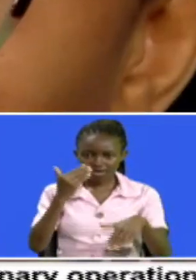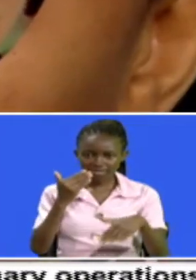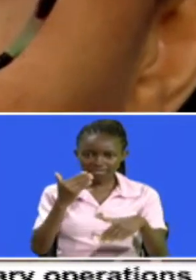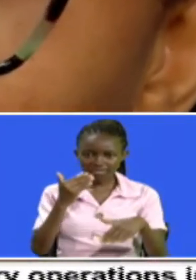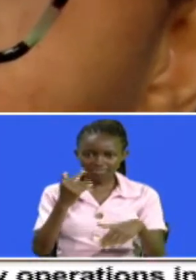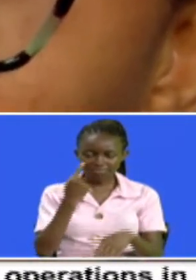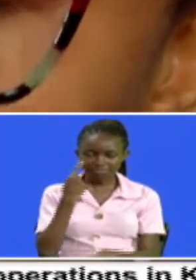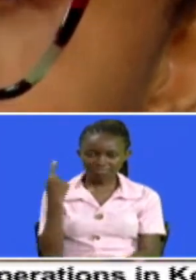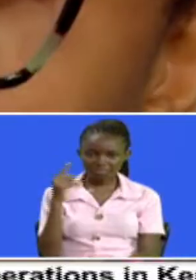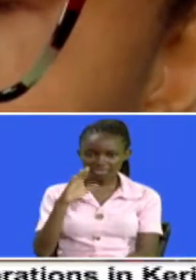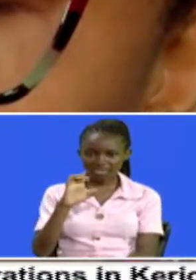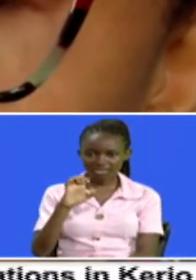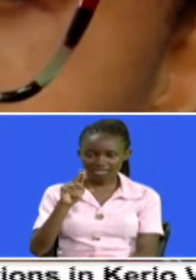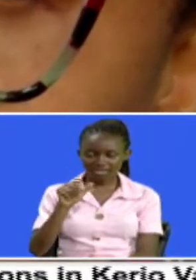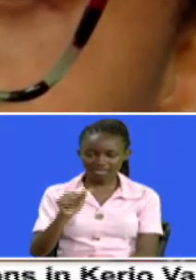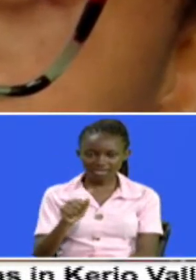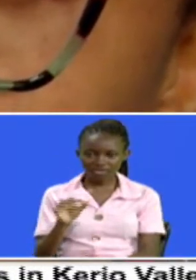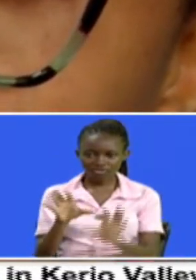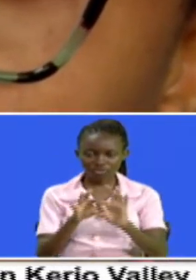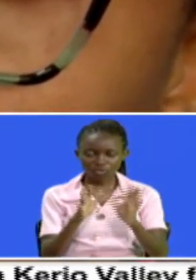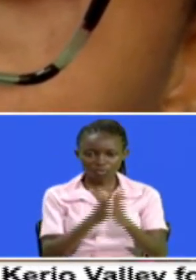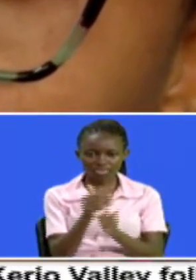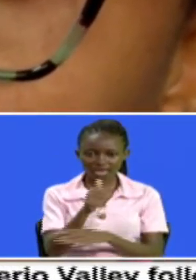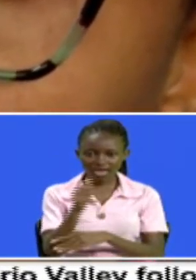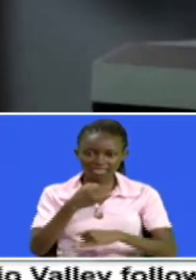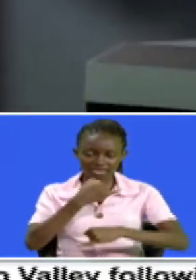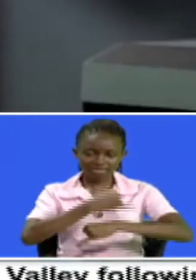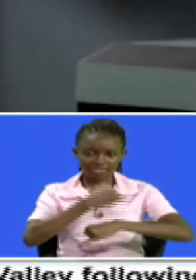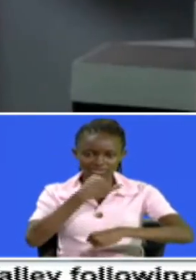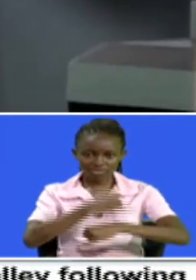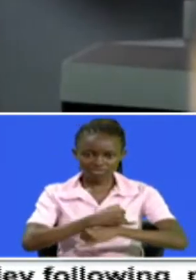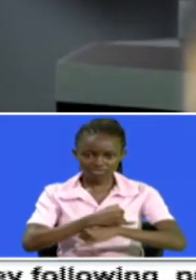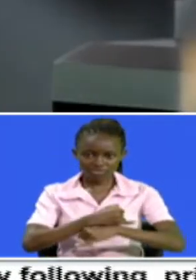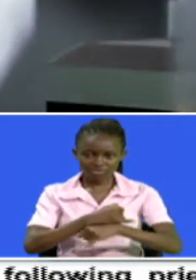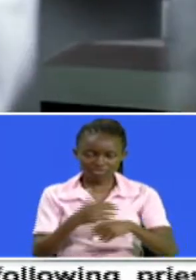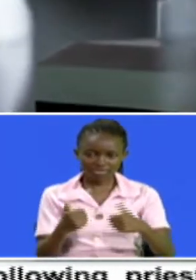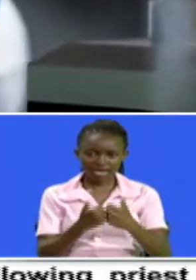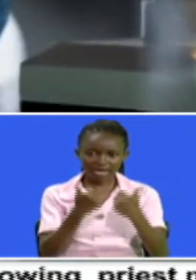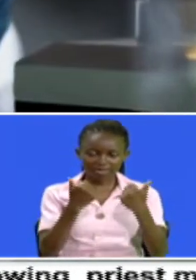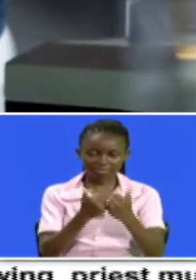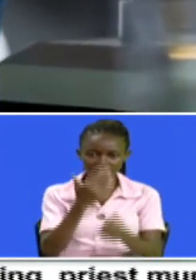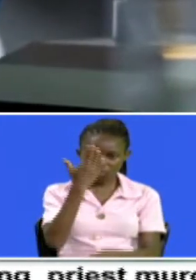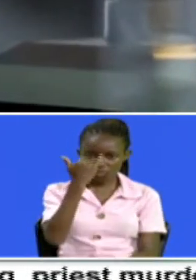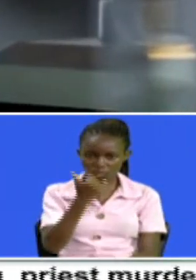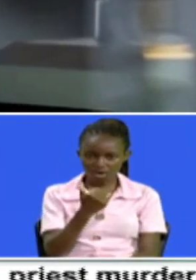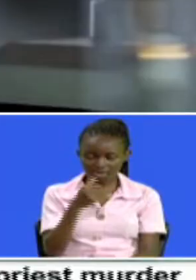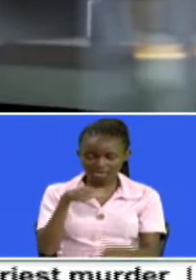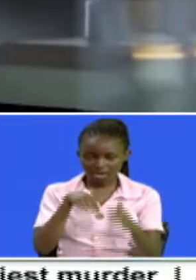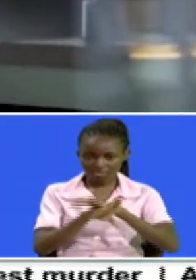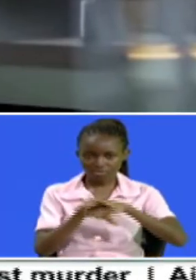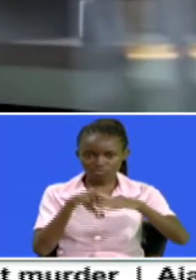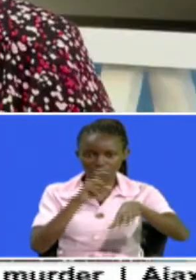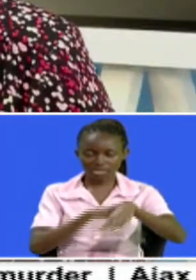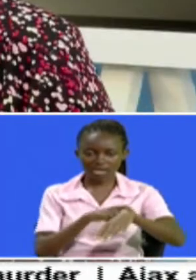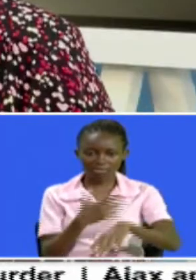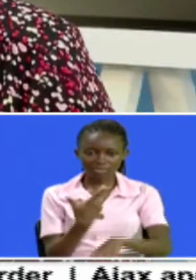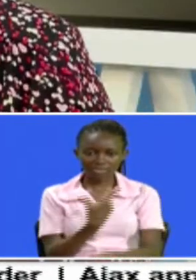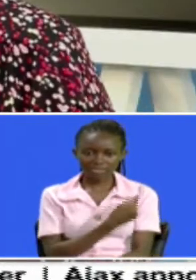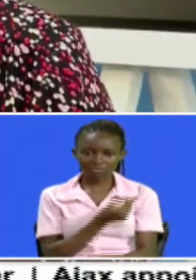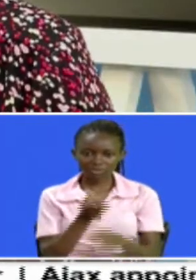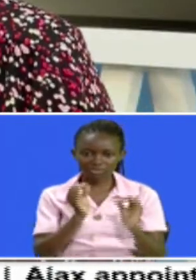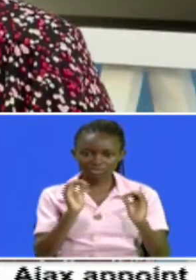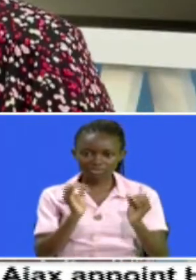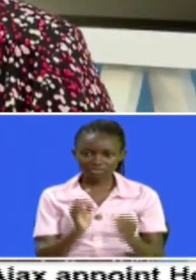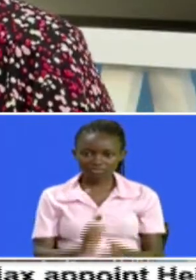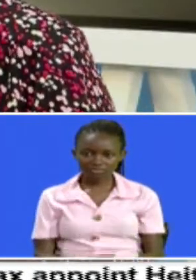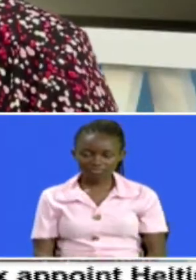Analysis, SEMA, in conjunction with other institutions, occurs due to lack of access to timely treatment. Most of these people